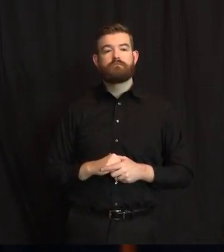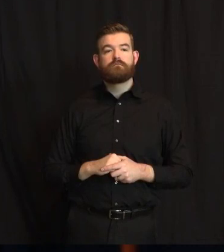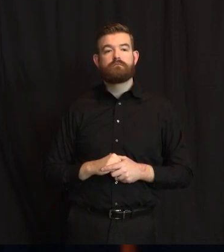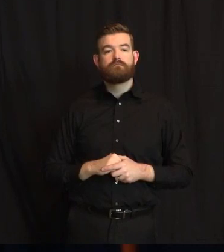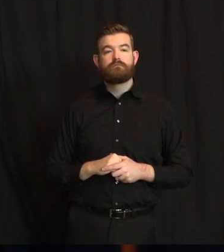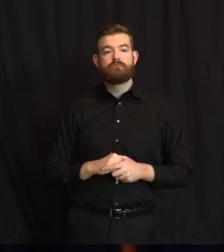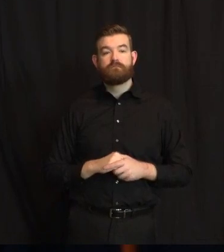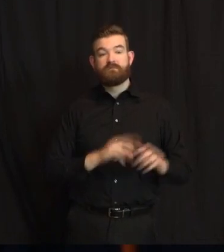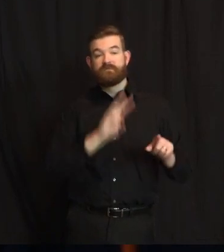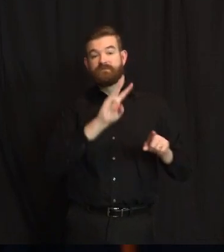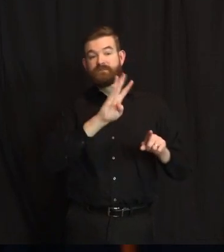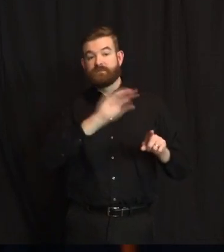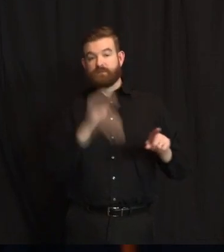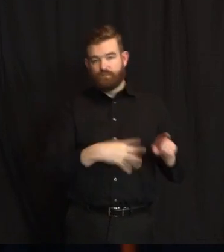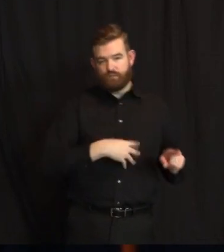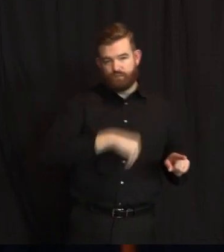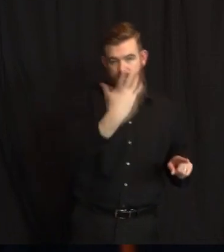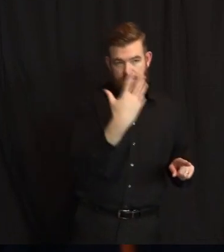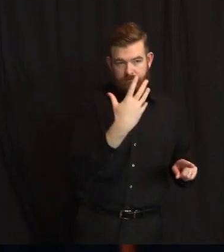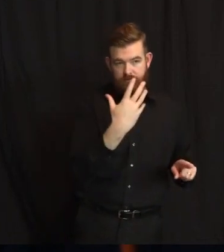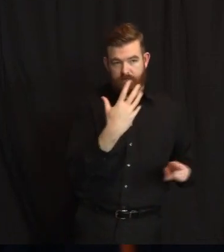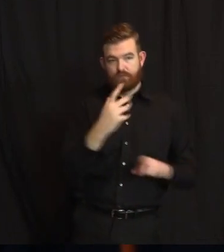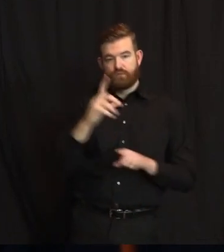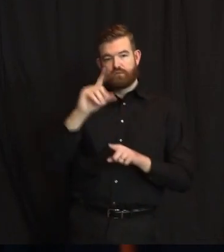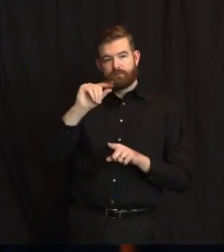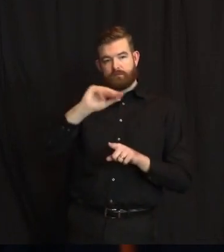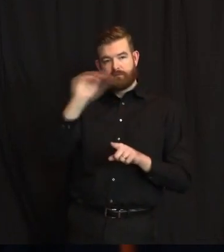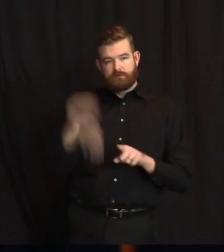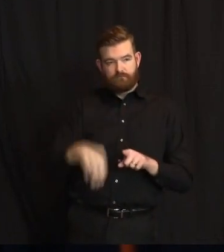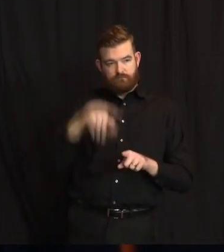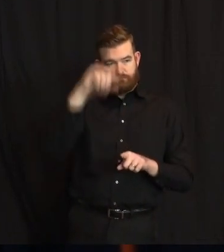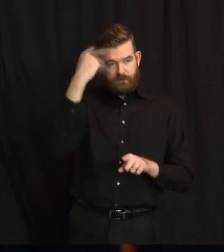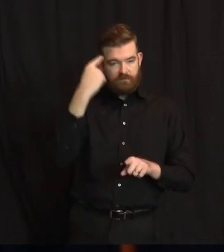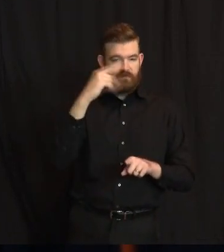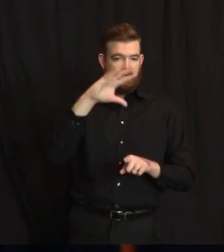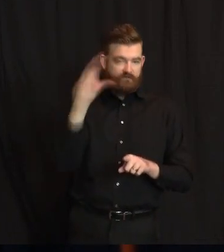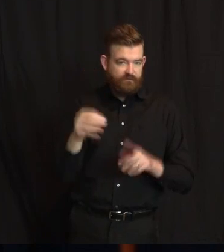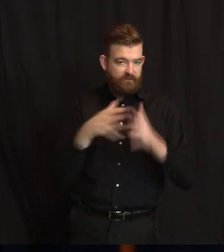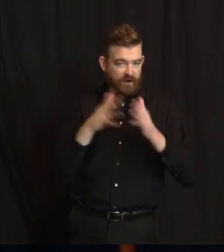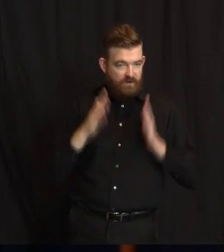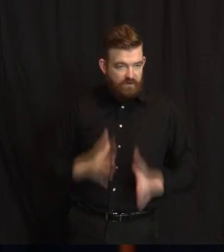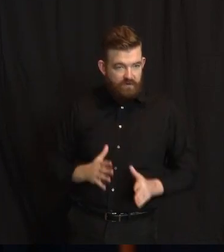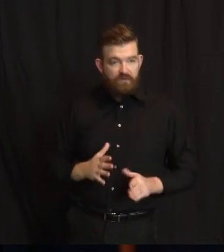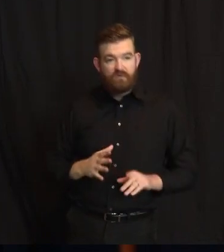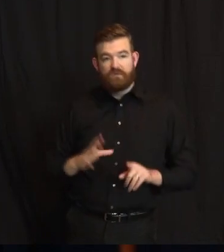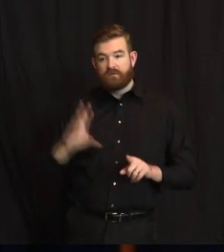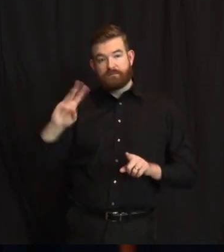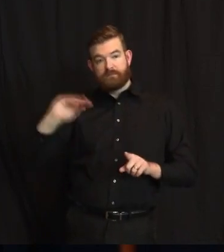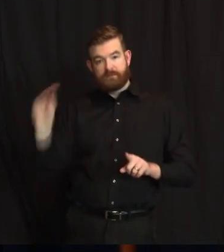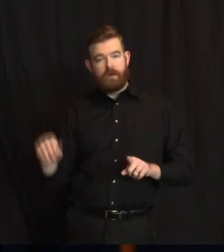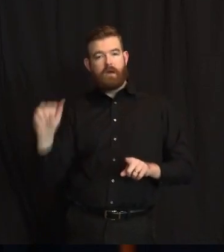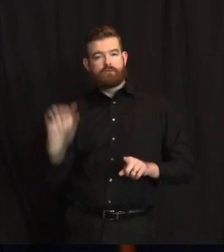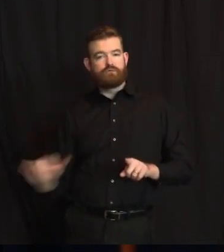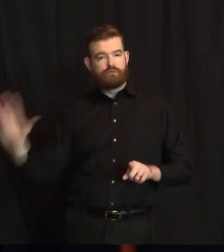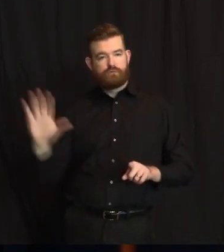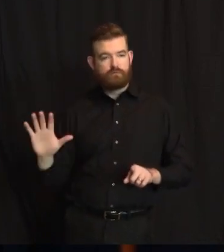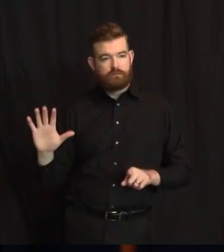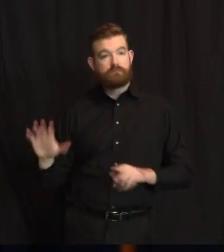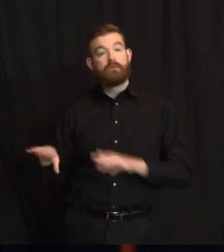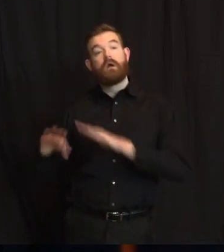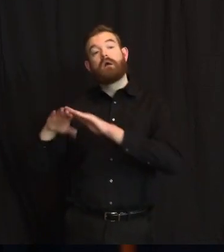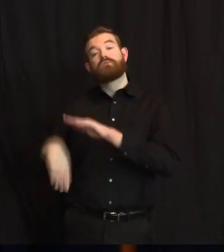white, 20% black or African American, 6% Asian, and less than 1% Native